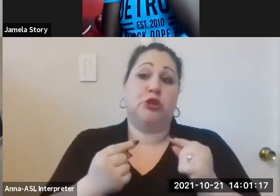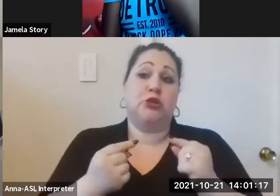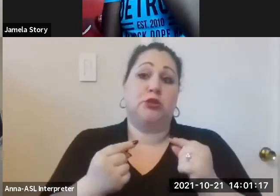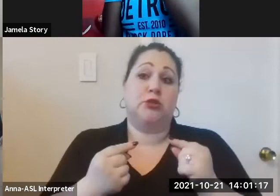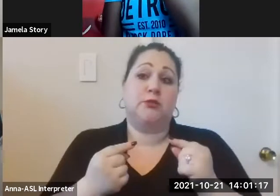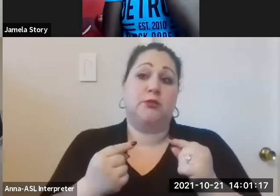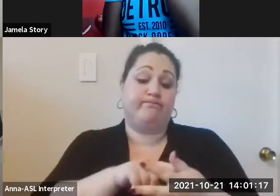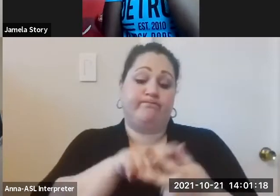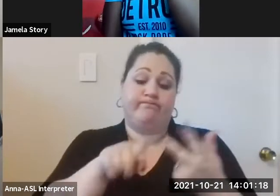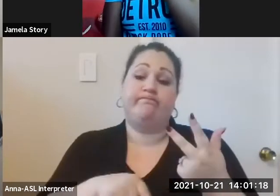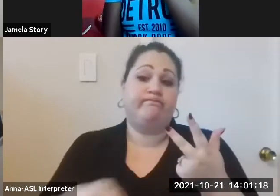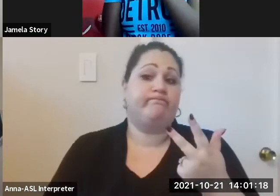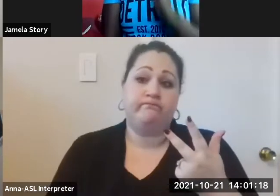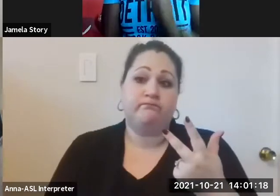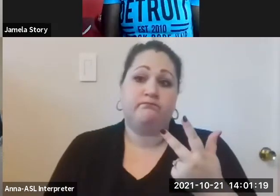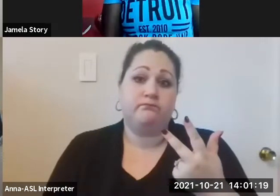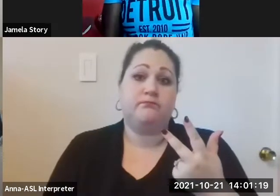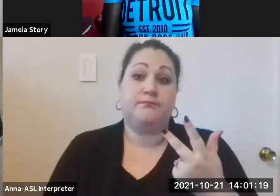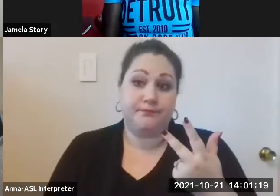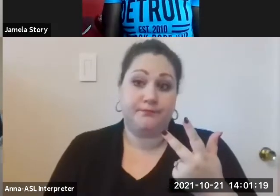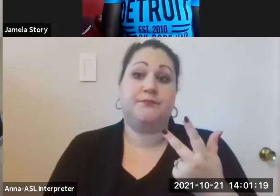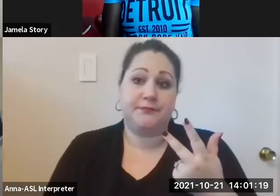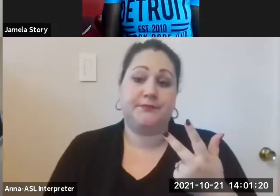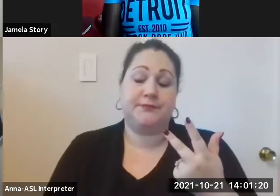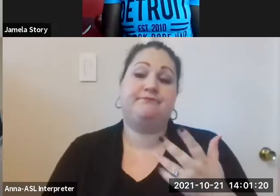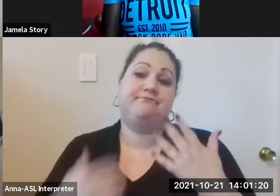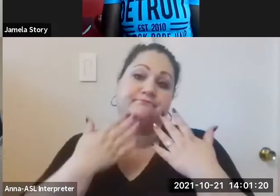disrespected, and angry. Thank you.